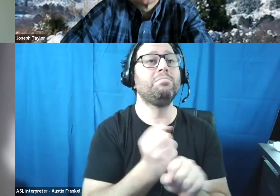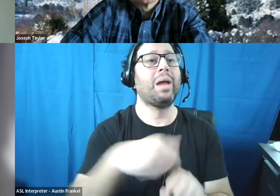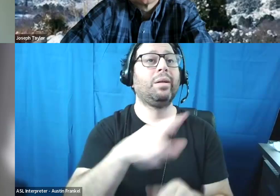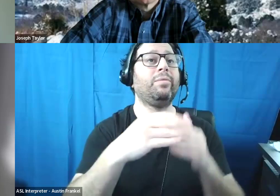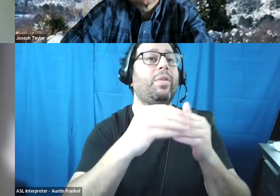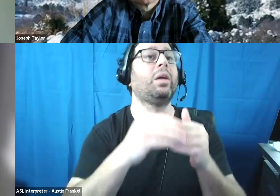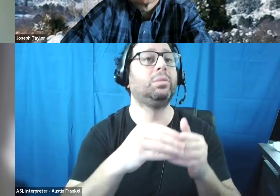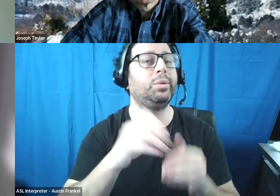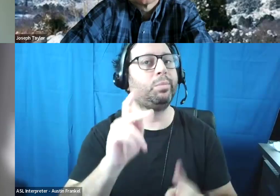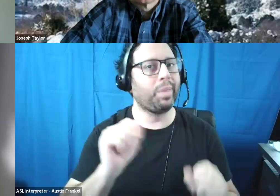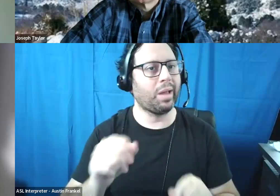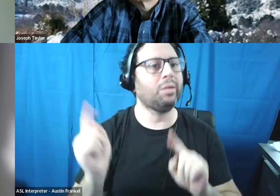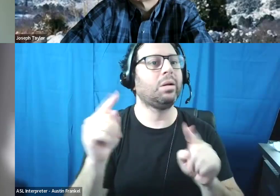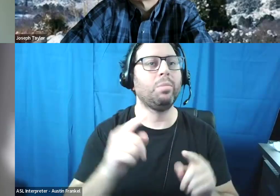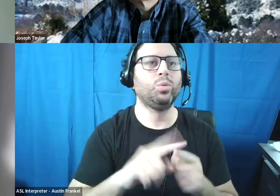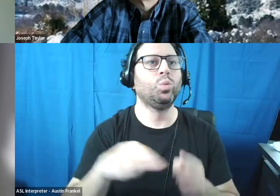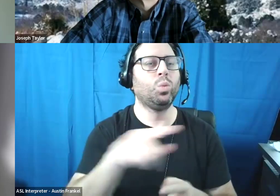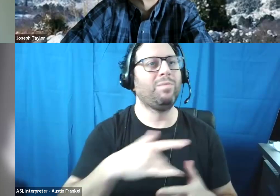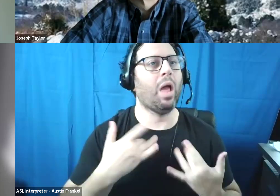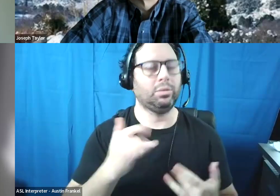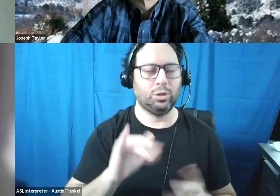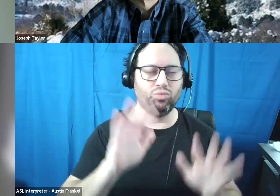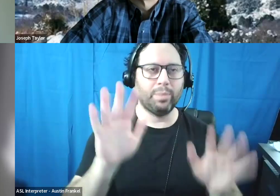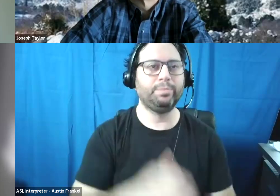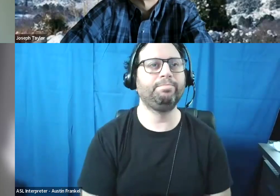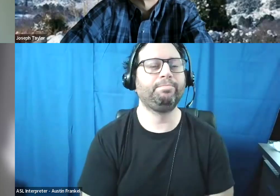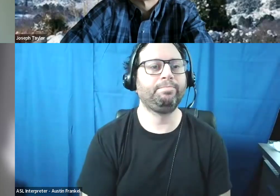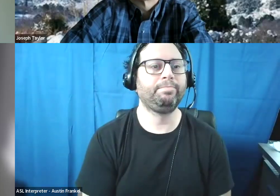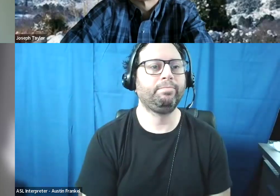so that people can come to these events.